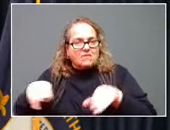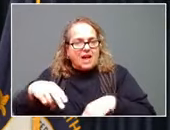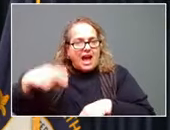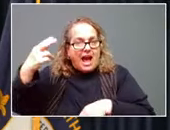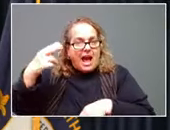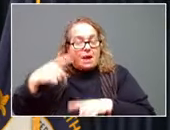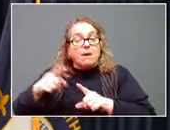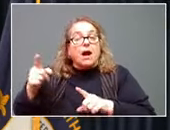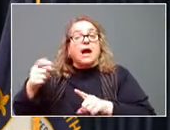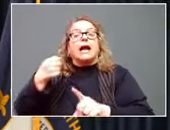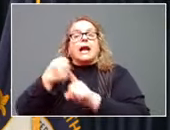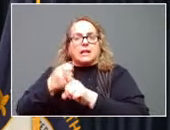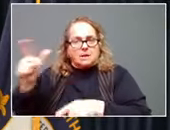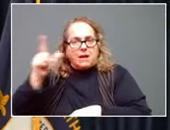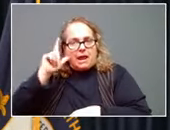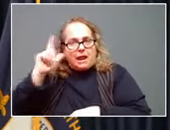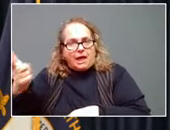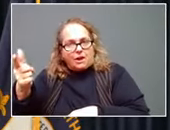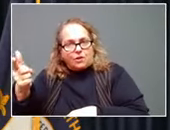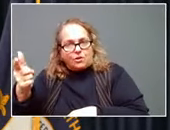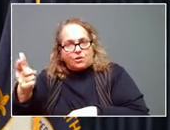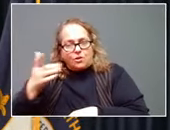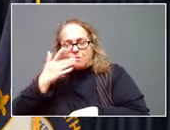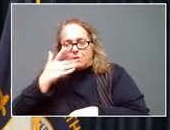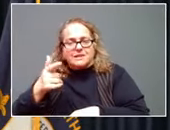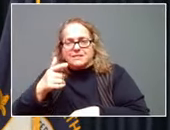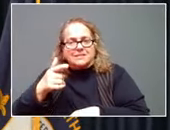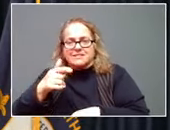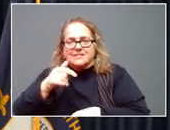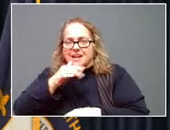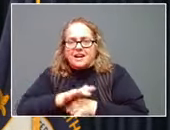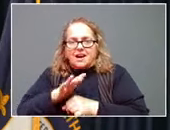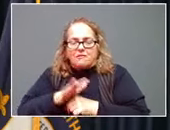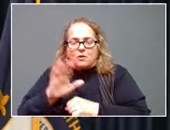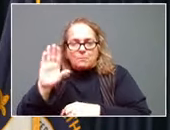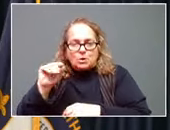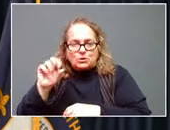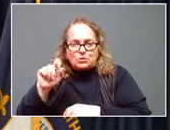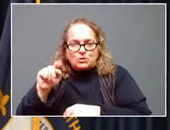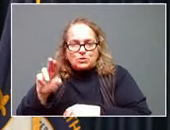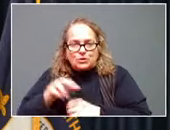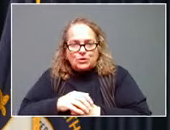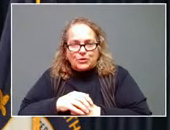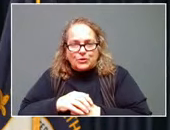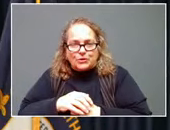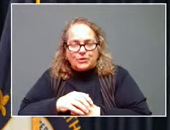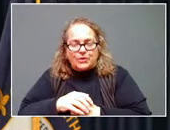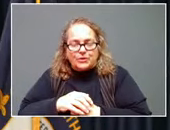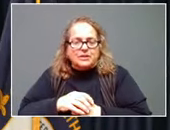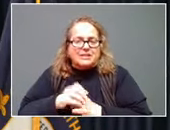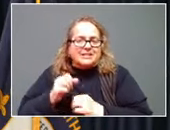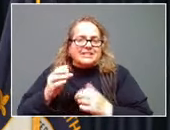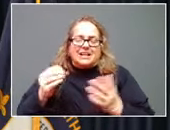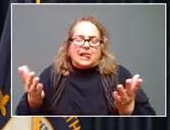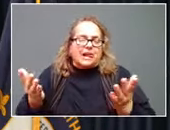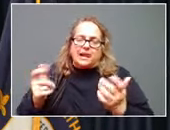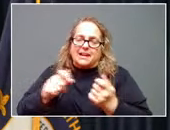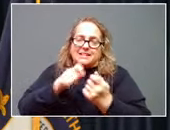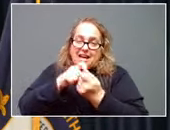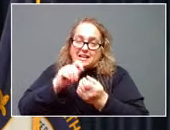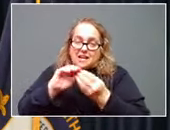us know that number yet, but we're definitely slowing. So the exact numbers will come out with the report.